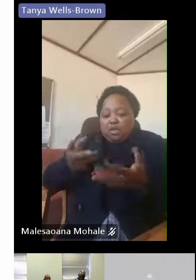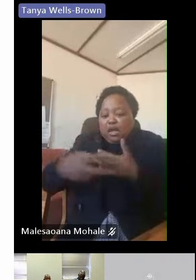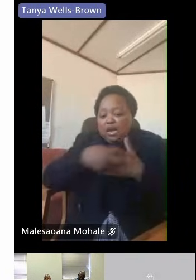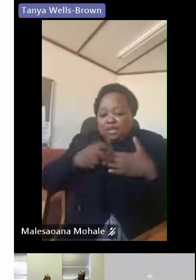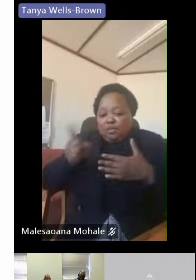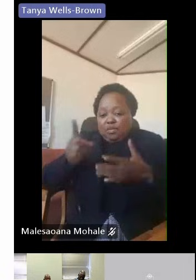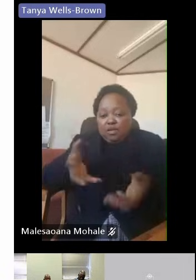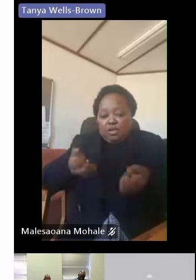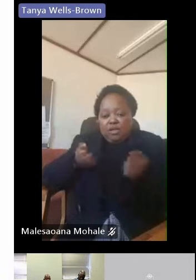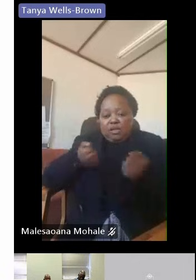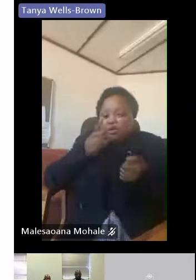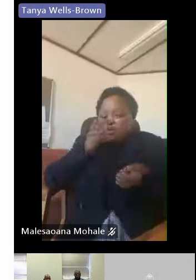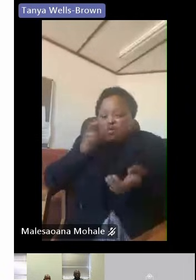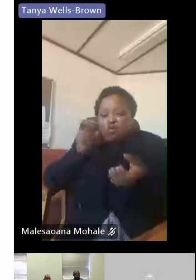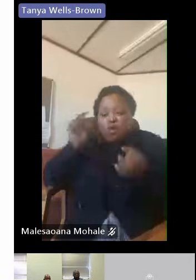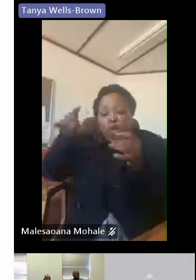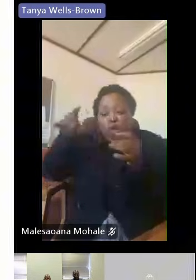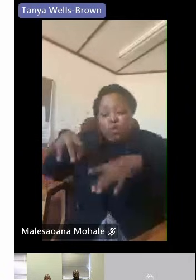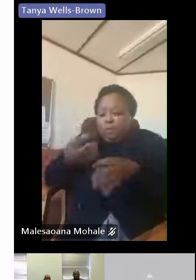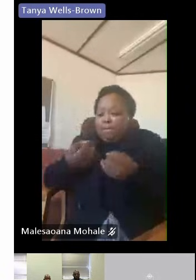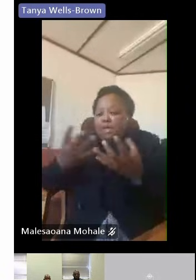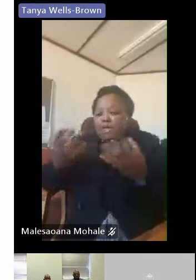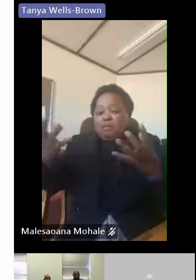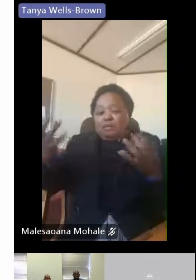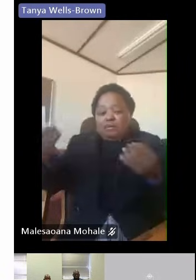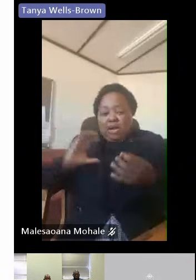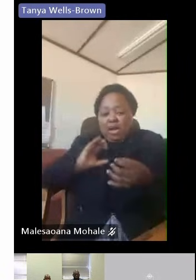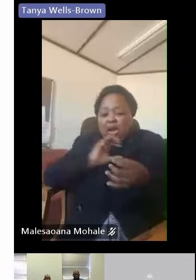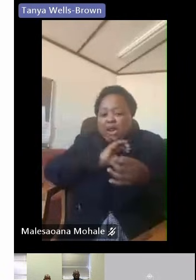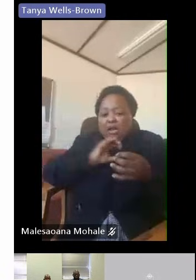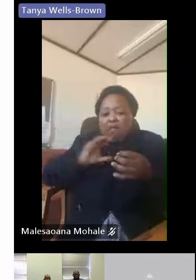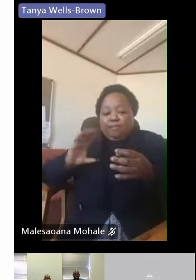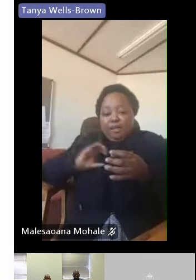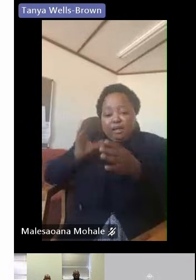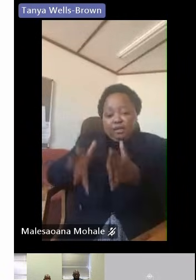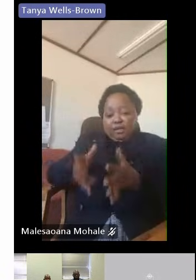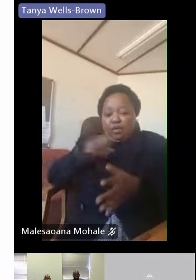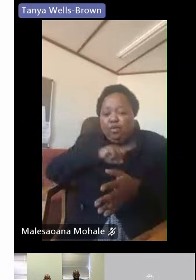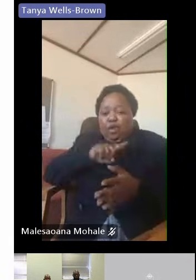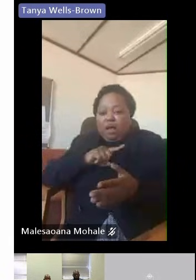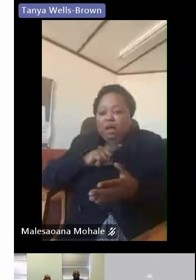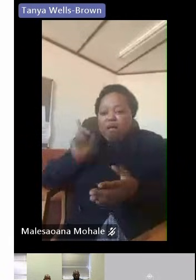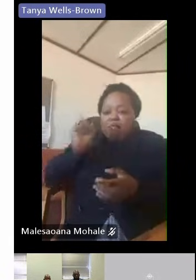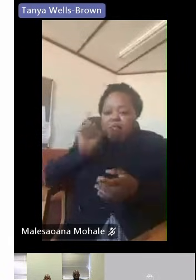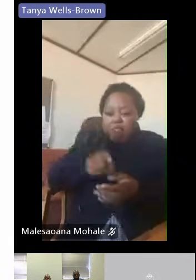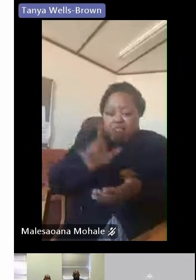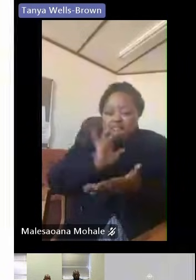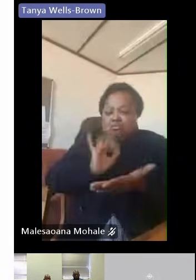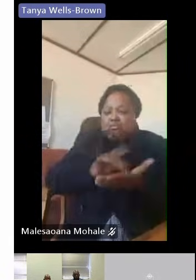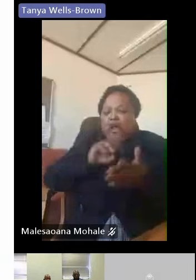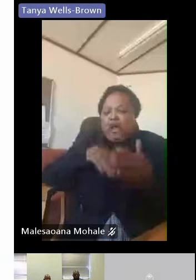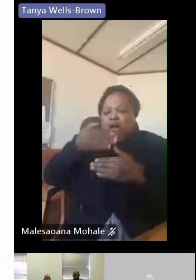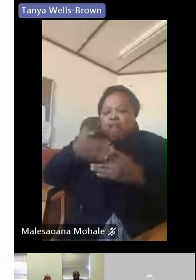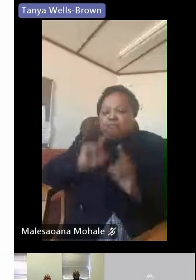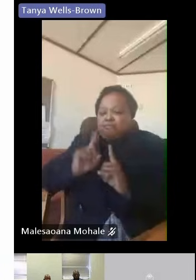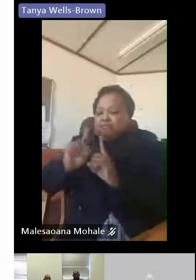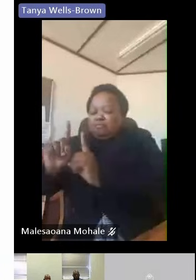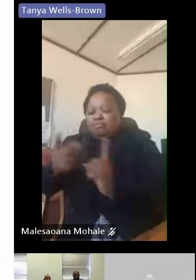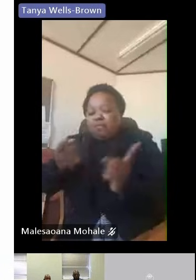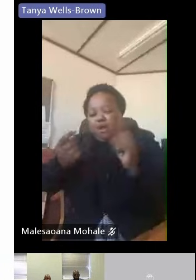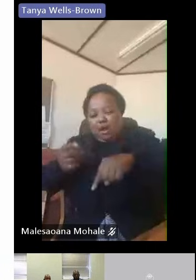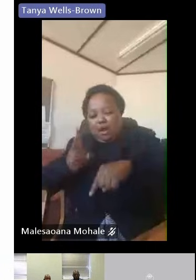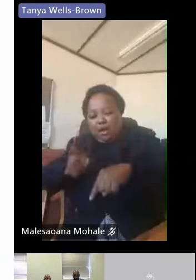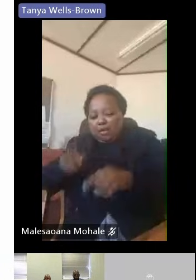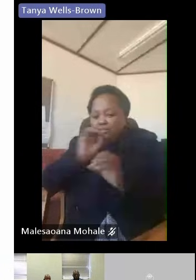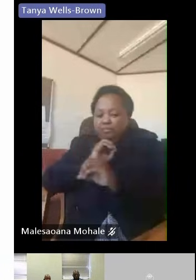lot of clients because once they access the health centre, they never come back to us. It's not completely collaborative unless the patient comes